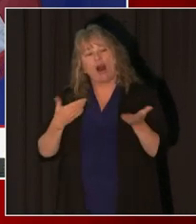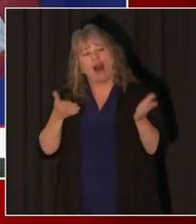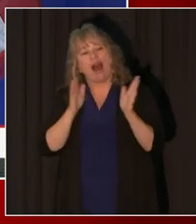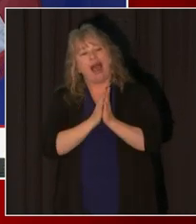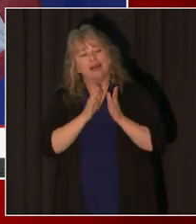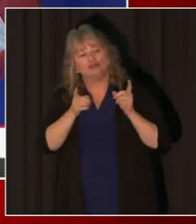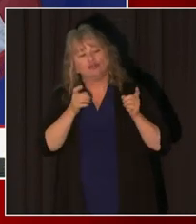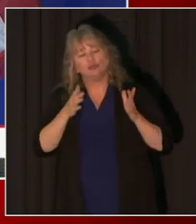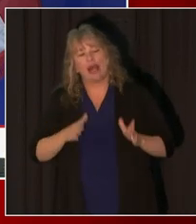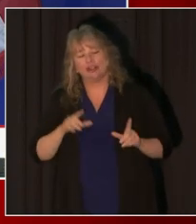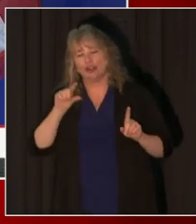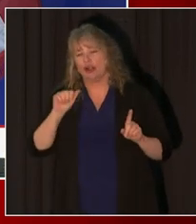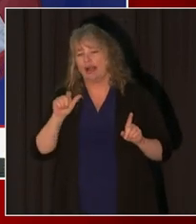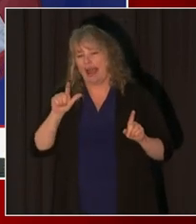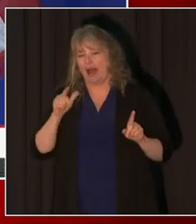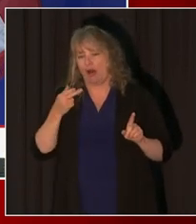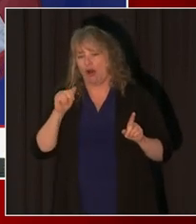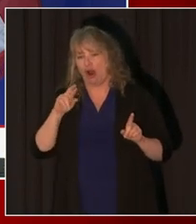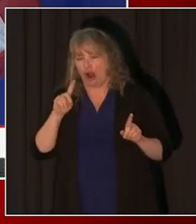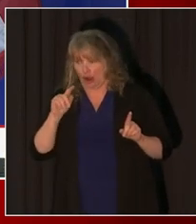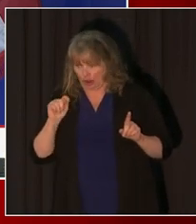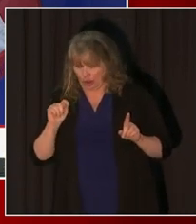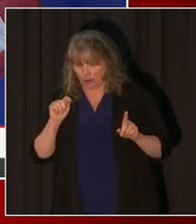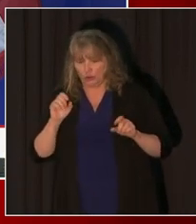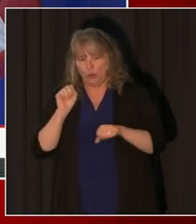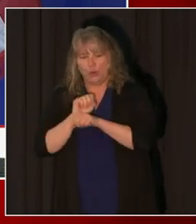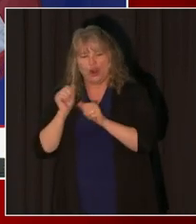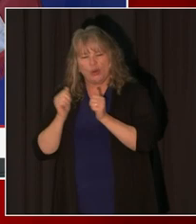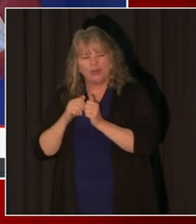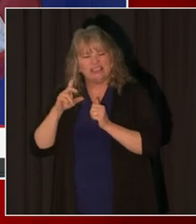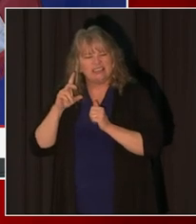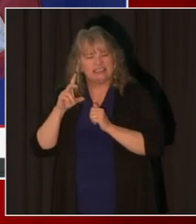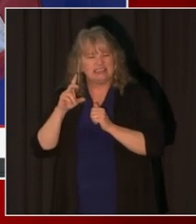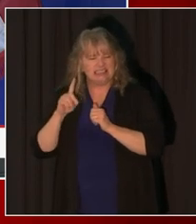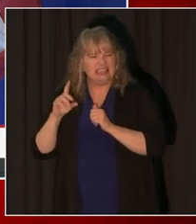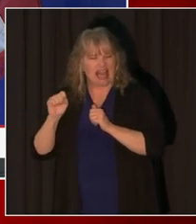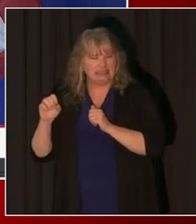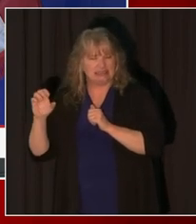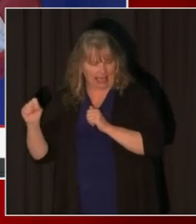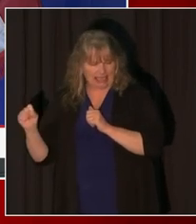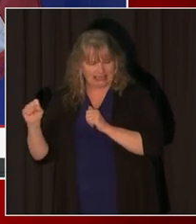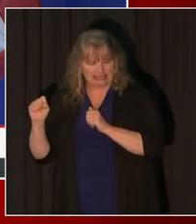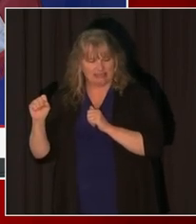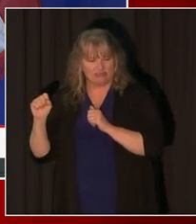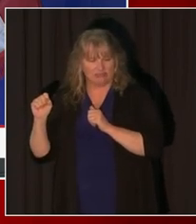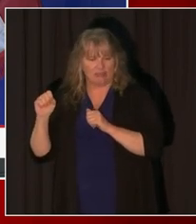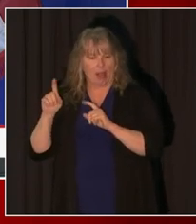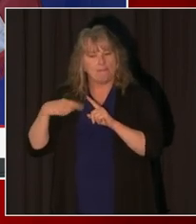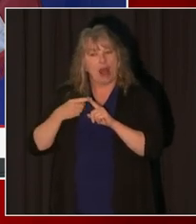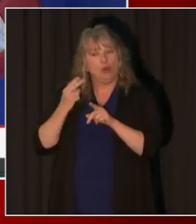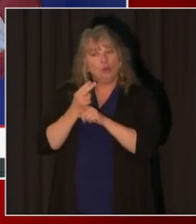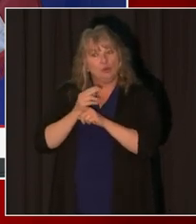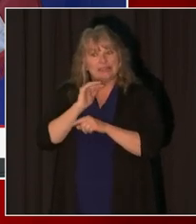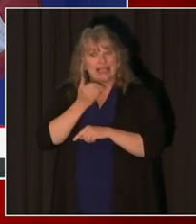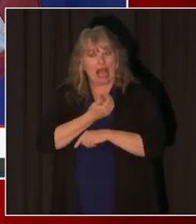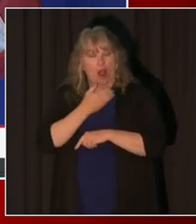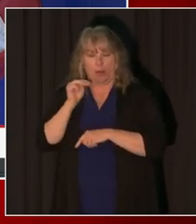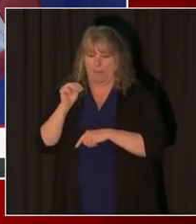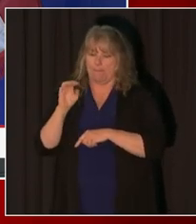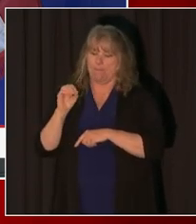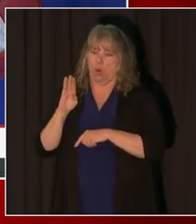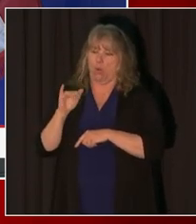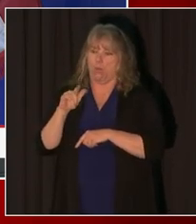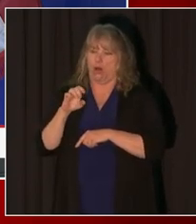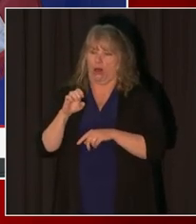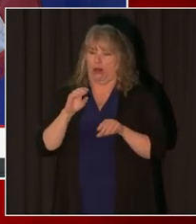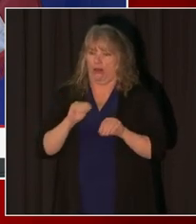to work with DFS, our MOCR staff, about fully utilizing our mobile testing capacity